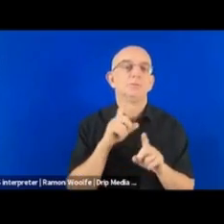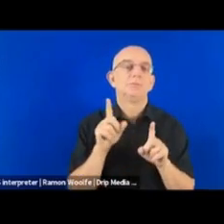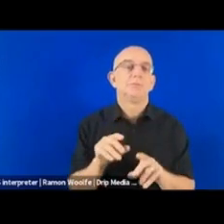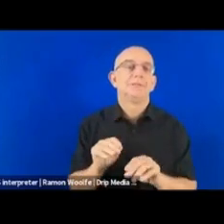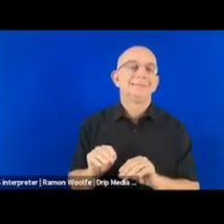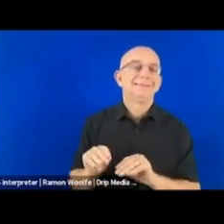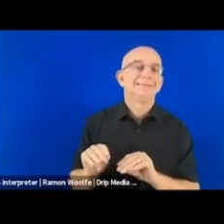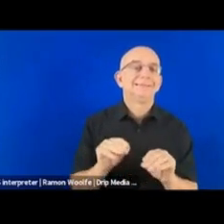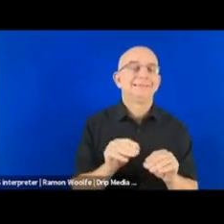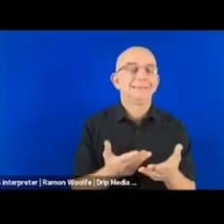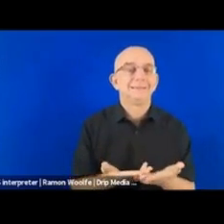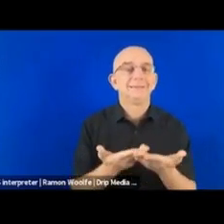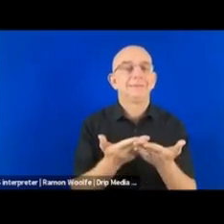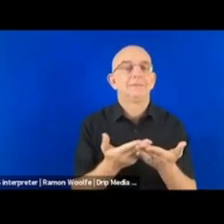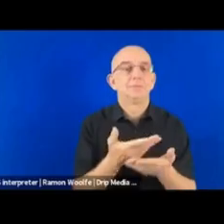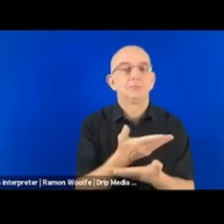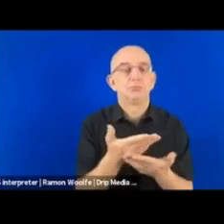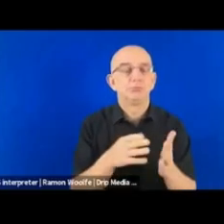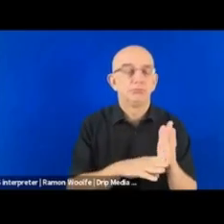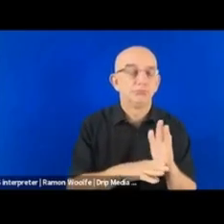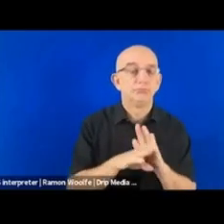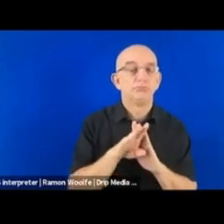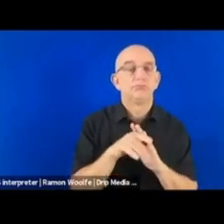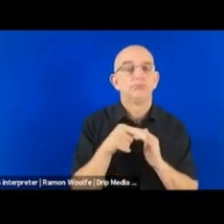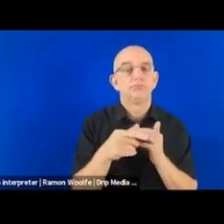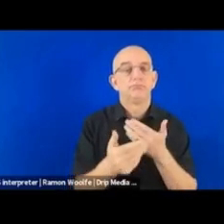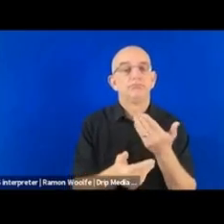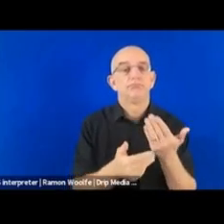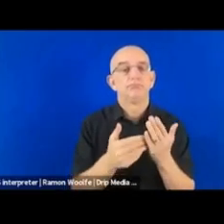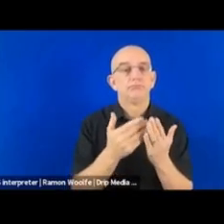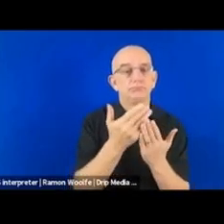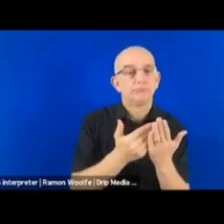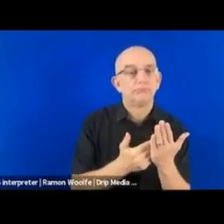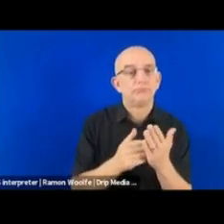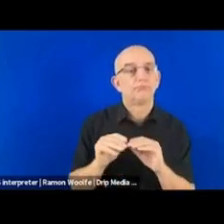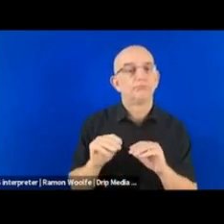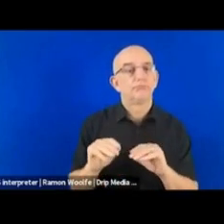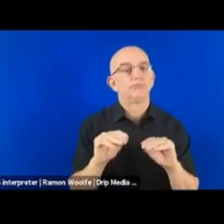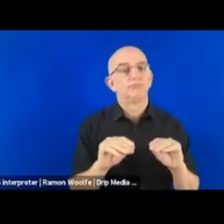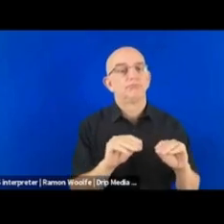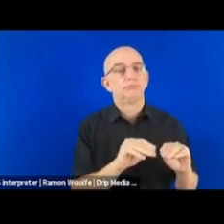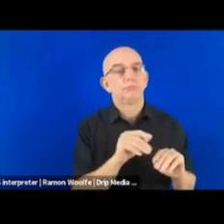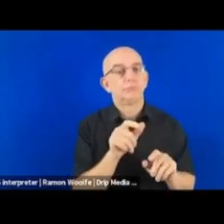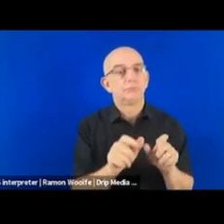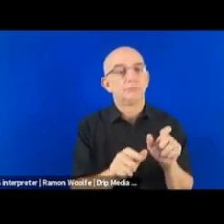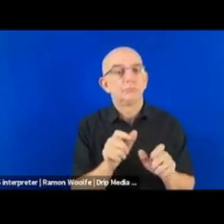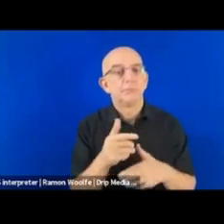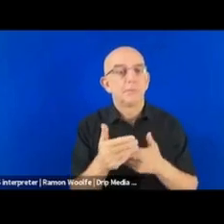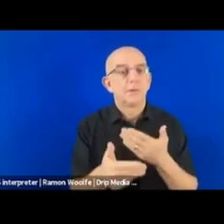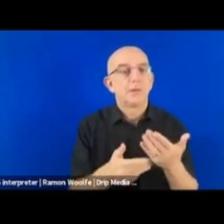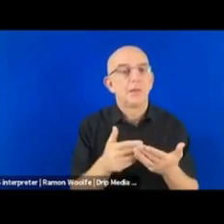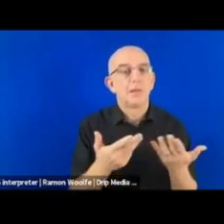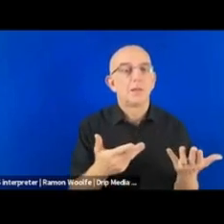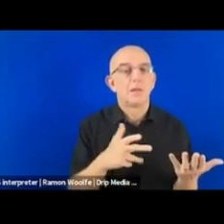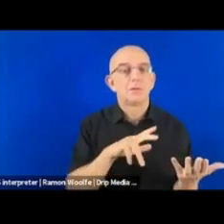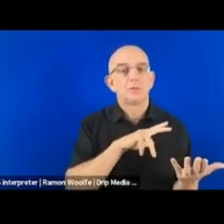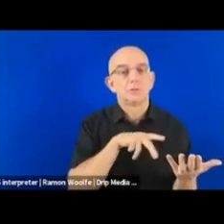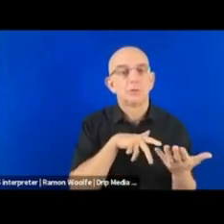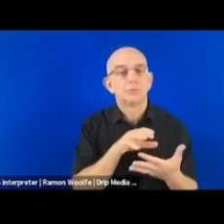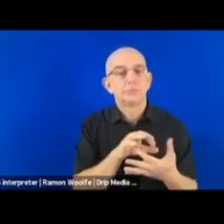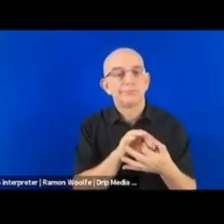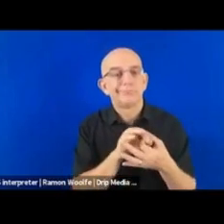certificate in social protection was developed with technical but also financial support from GIZ under the social protection